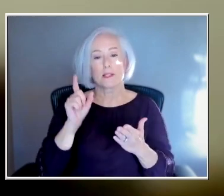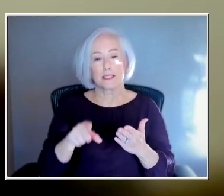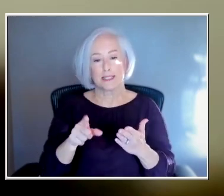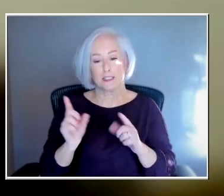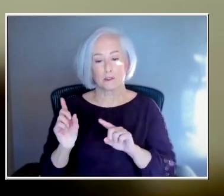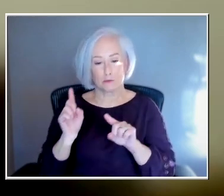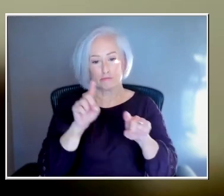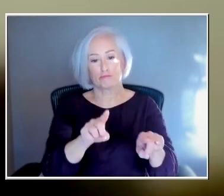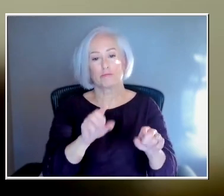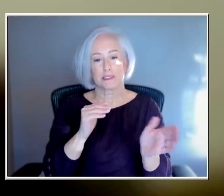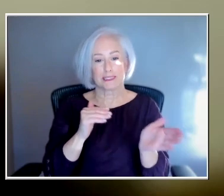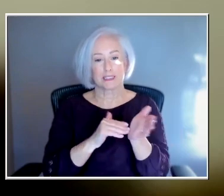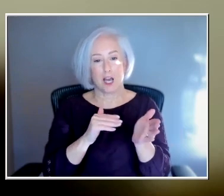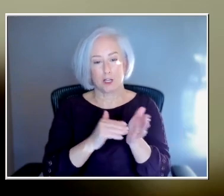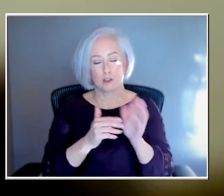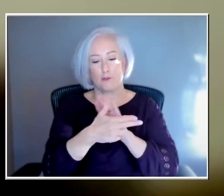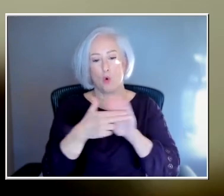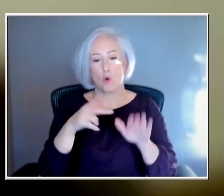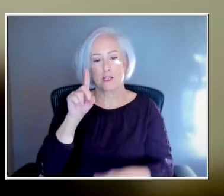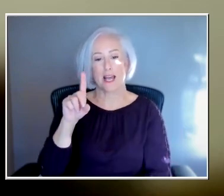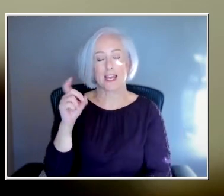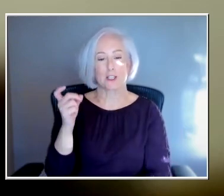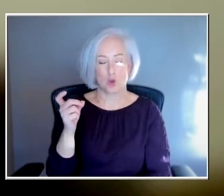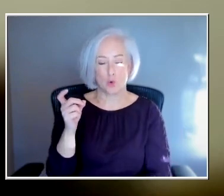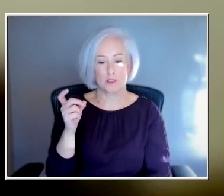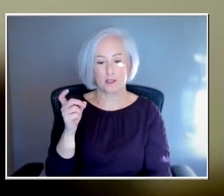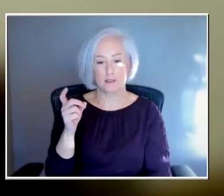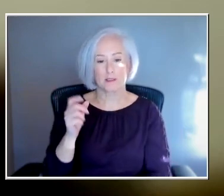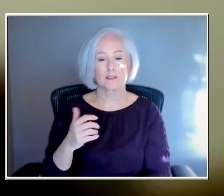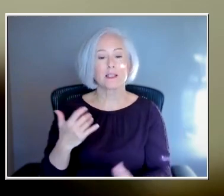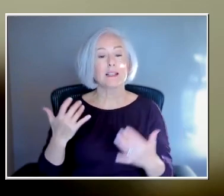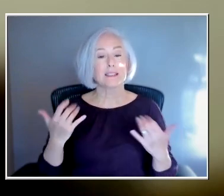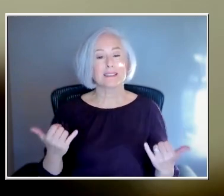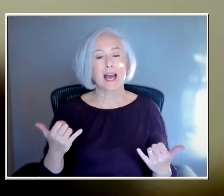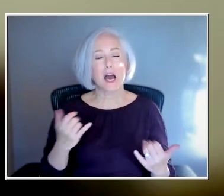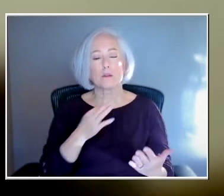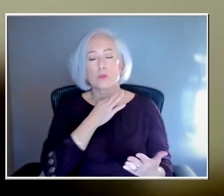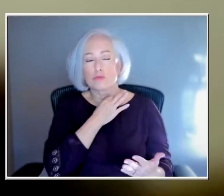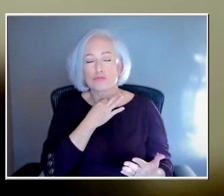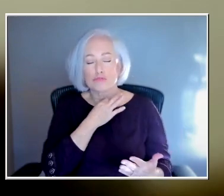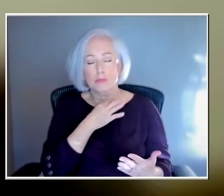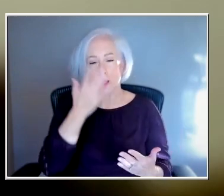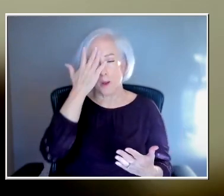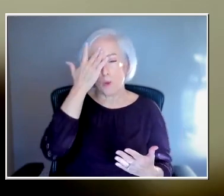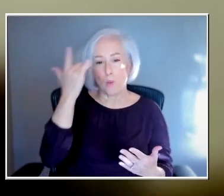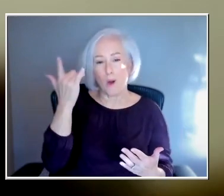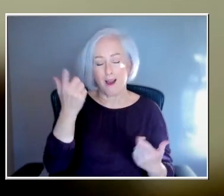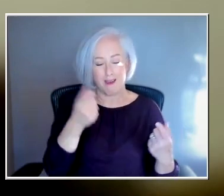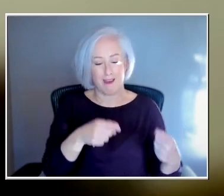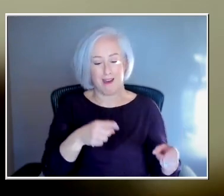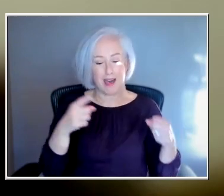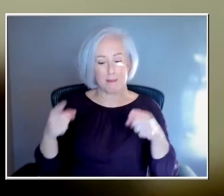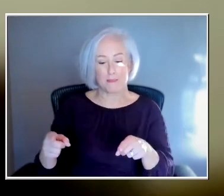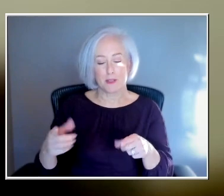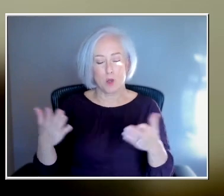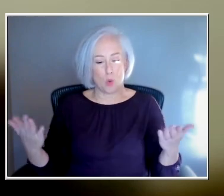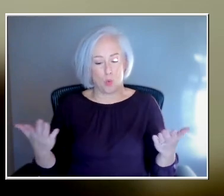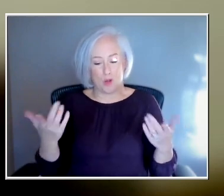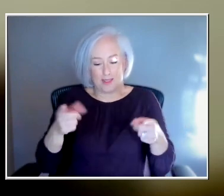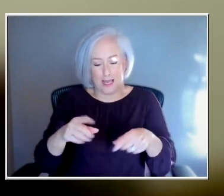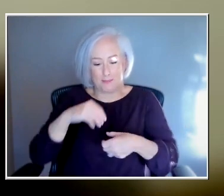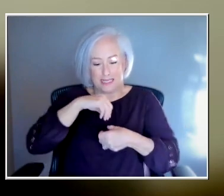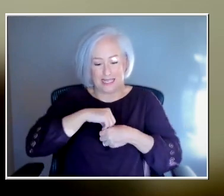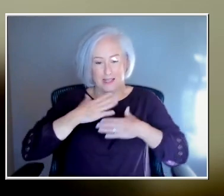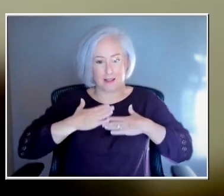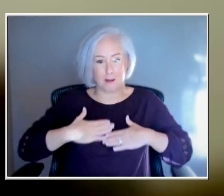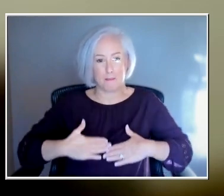are beginning to look at and ask the questions on why does this occur and what is going on in our bodies. We know that there is a lot